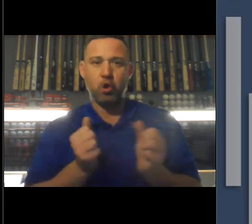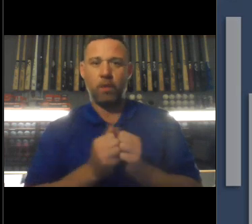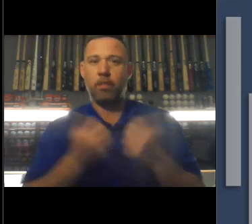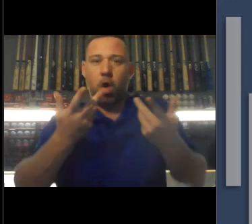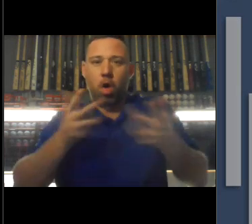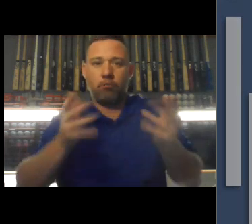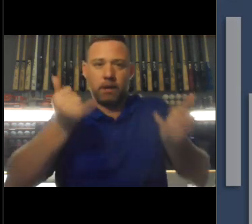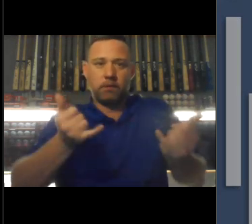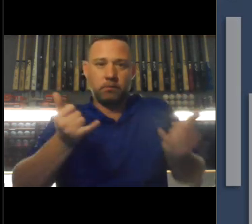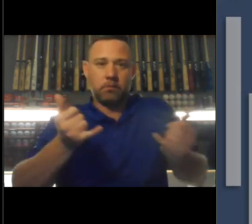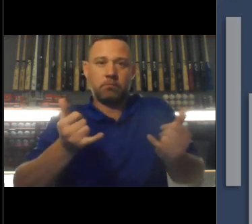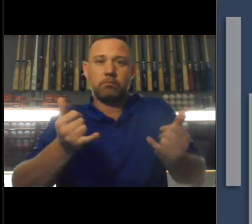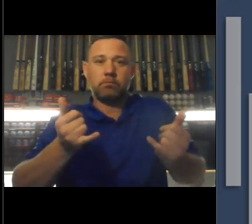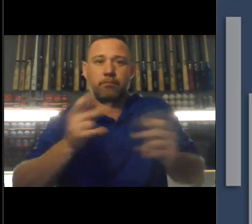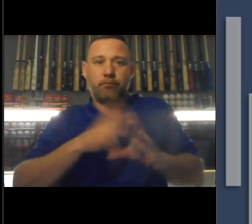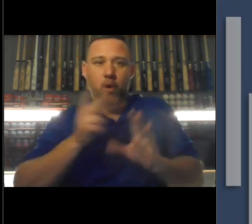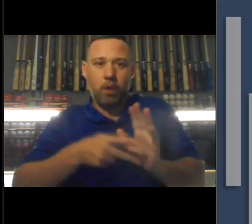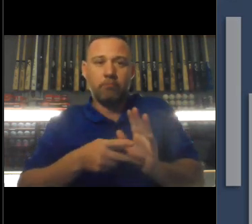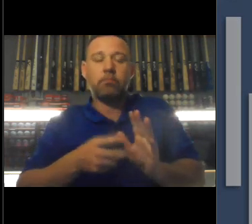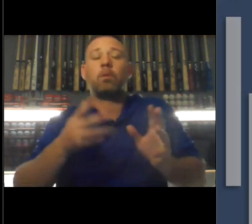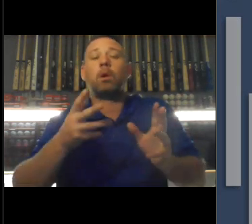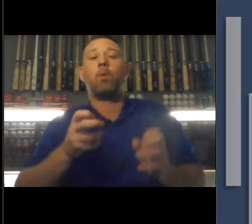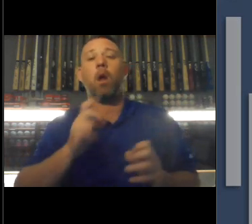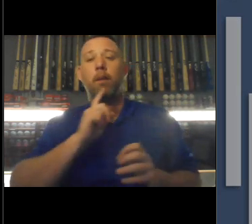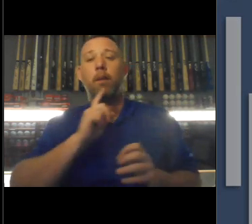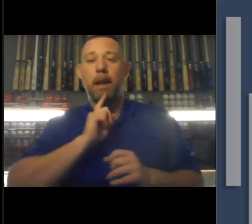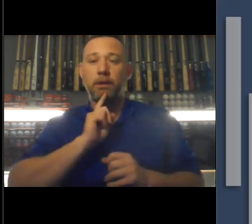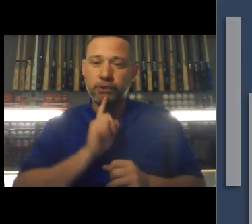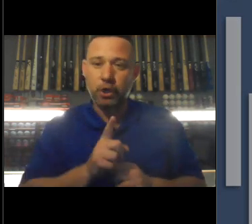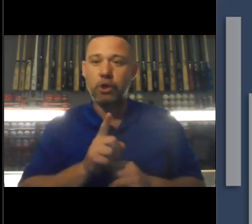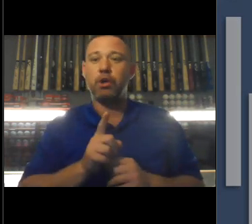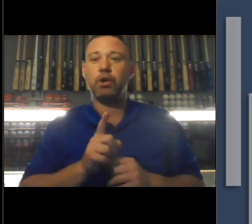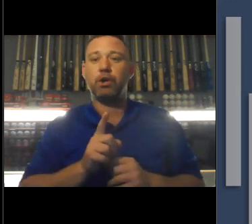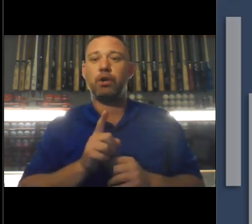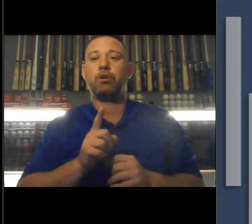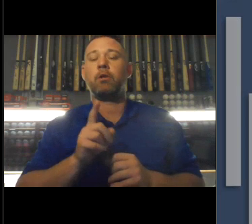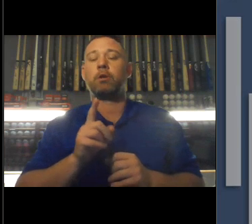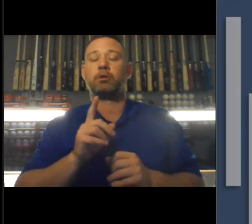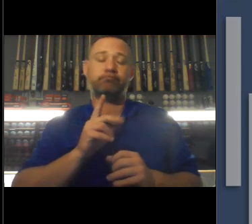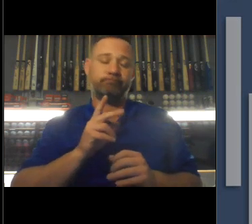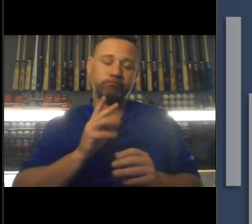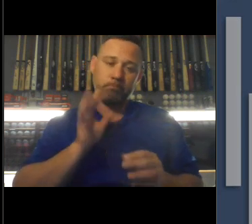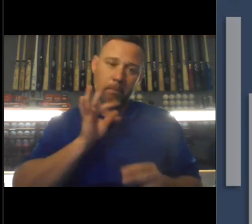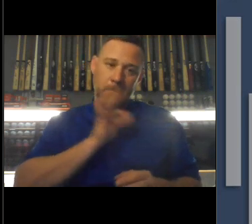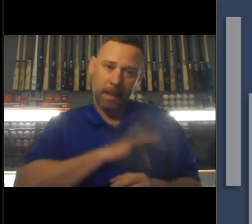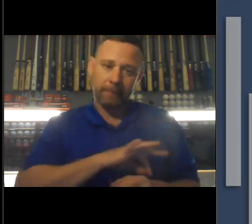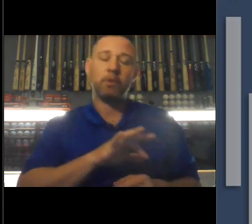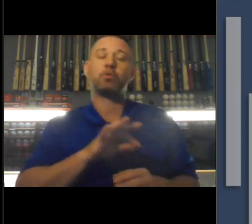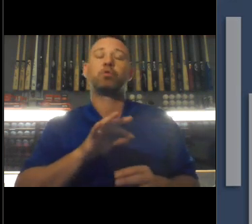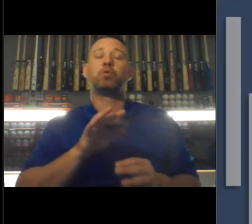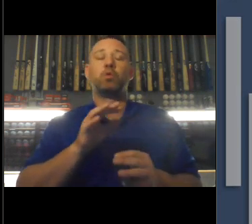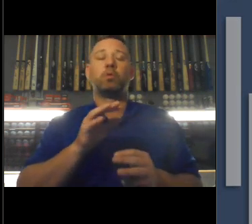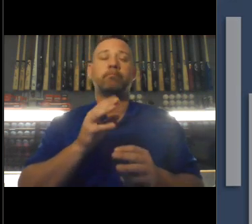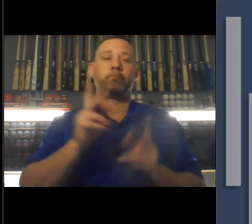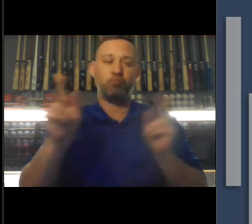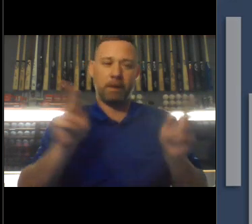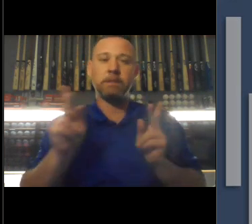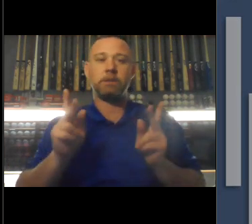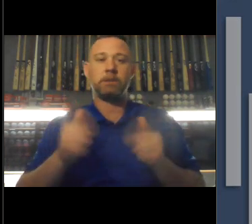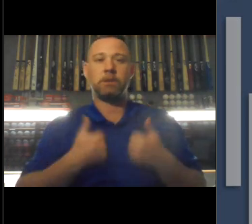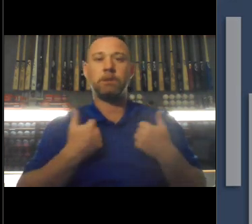our own program. And we do want to make sure that, there is a true benefit to the residents of San Bernardino County. But we